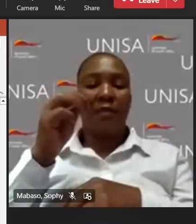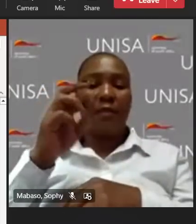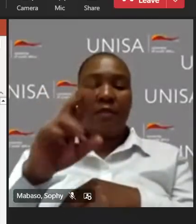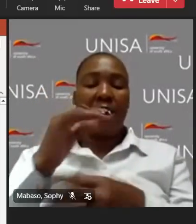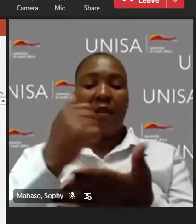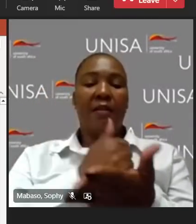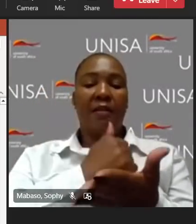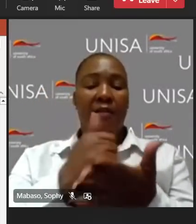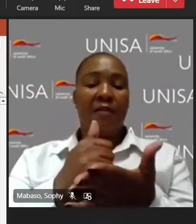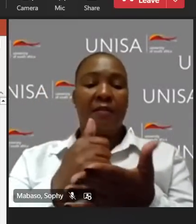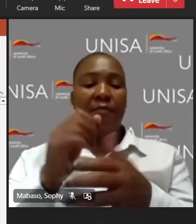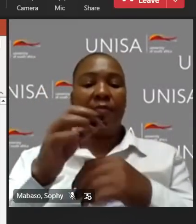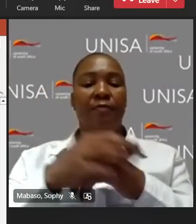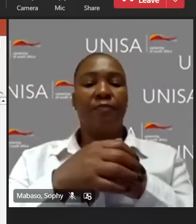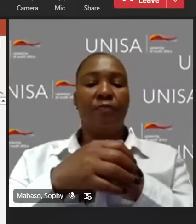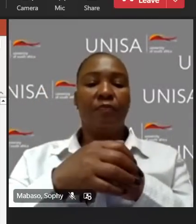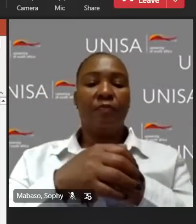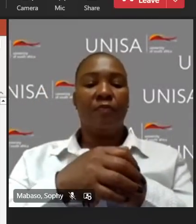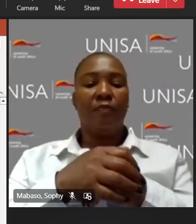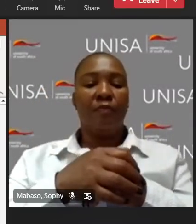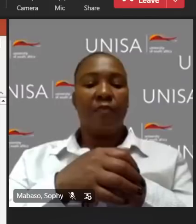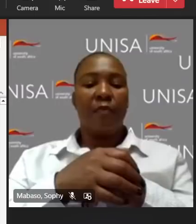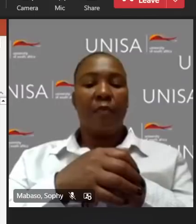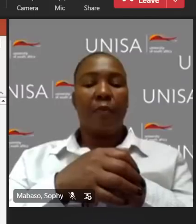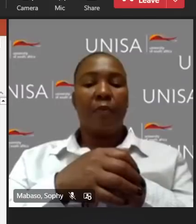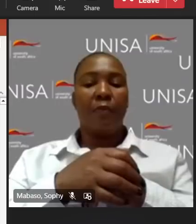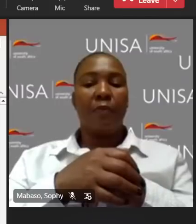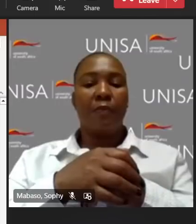if the 31st